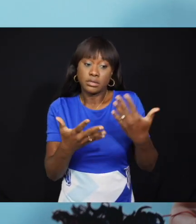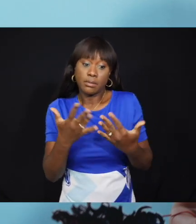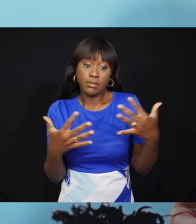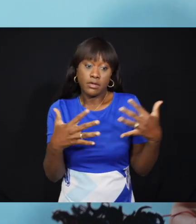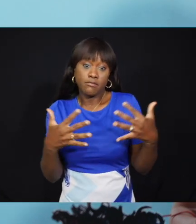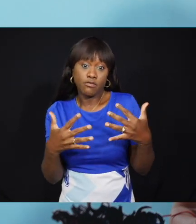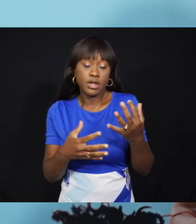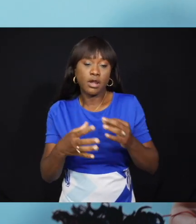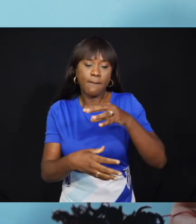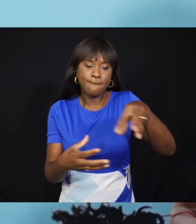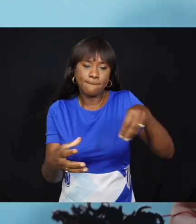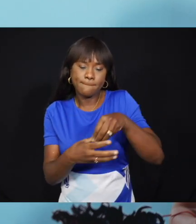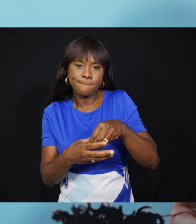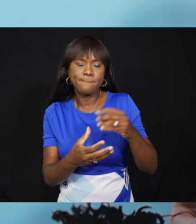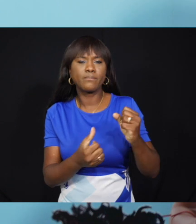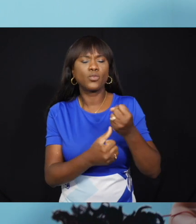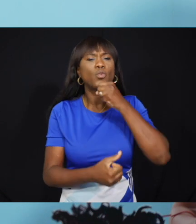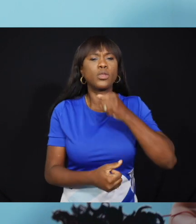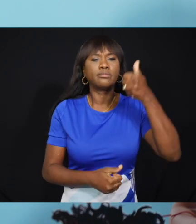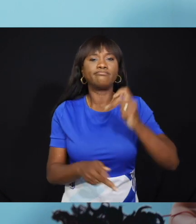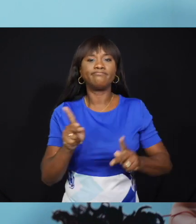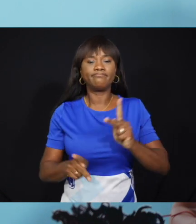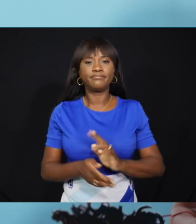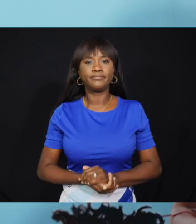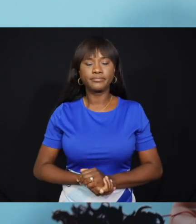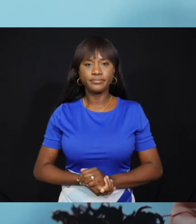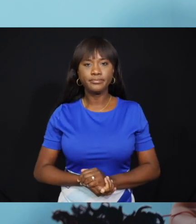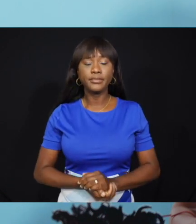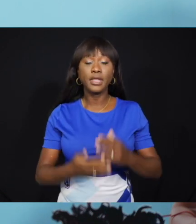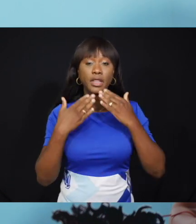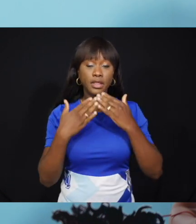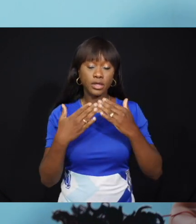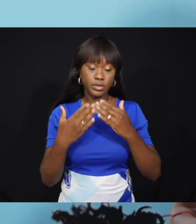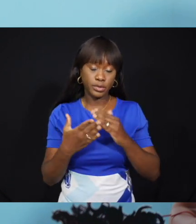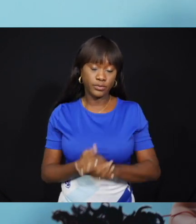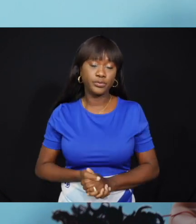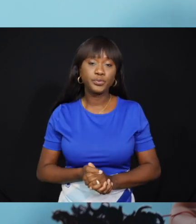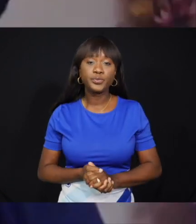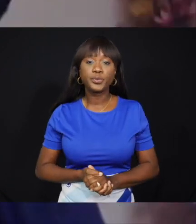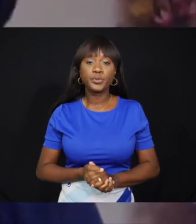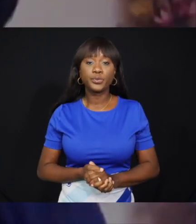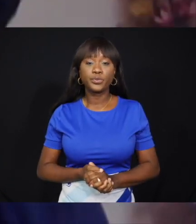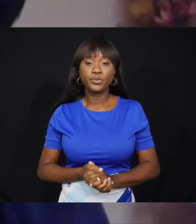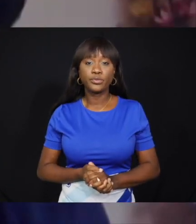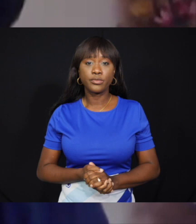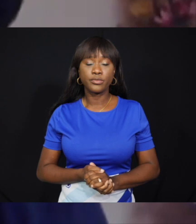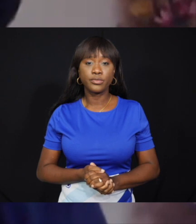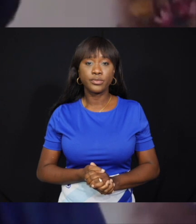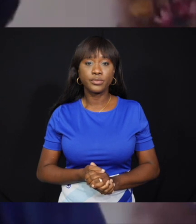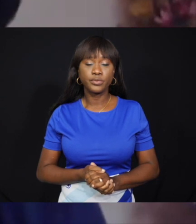barrier to participation by your seniors. Right. Thank you. Thank you, Wendell.